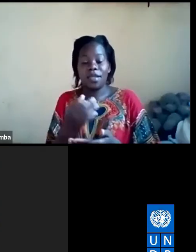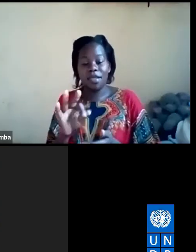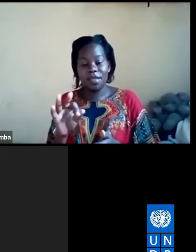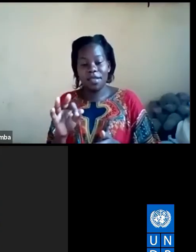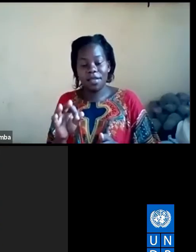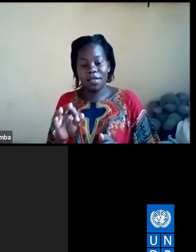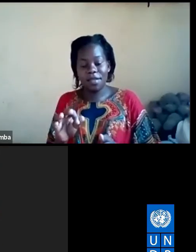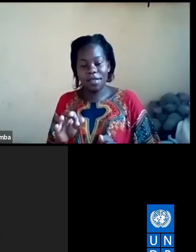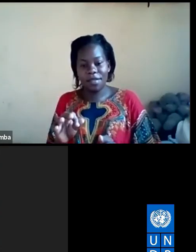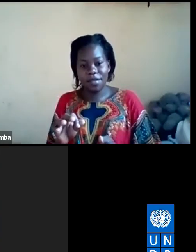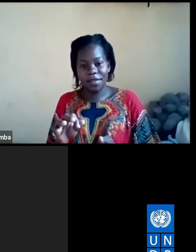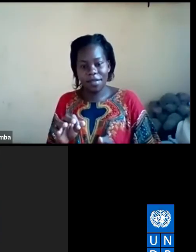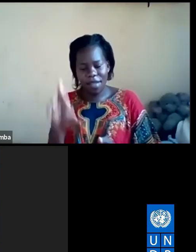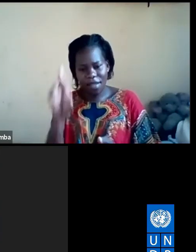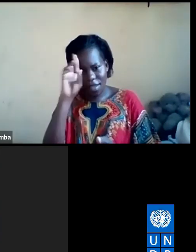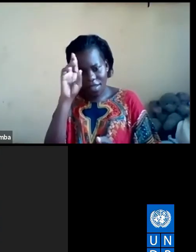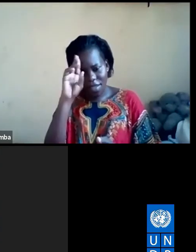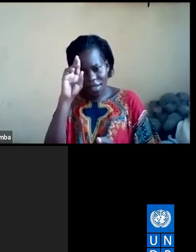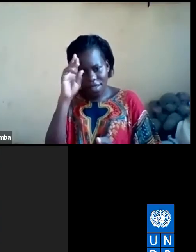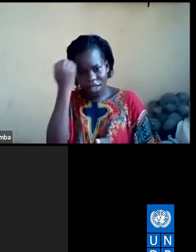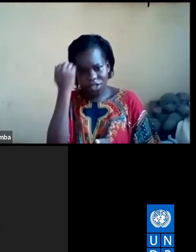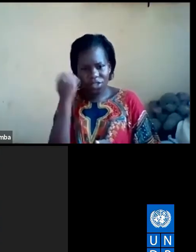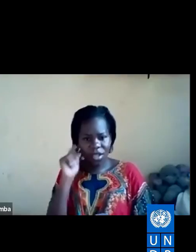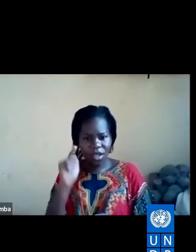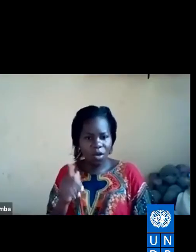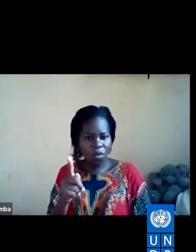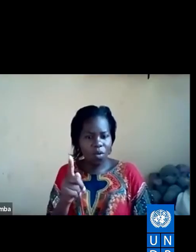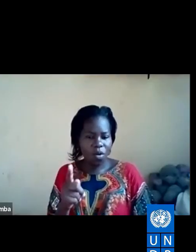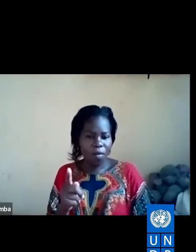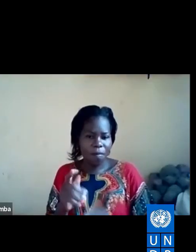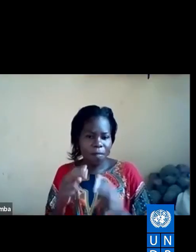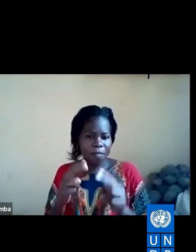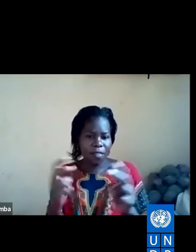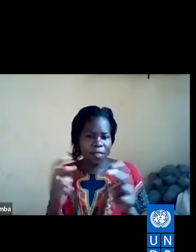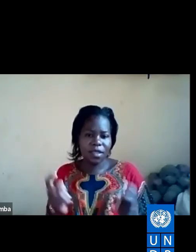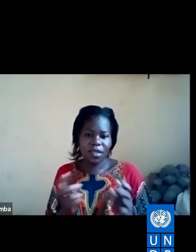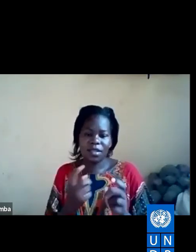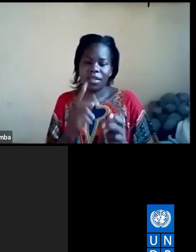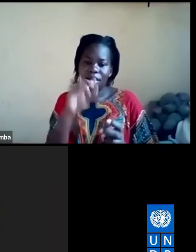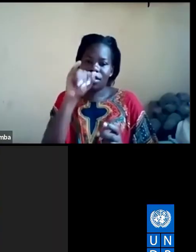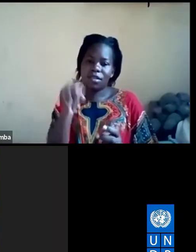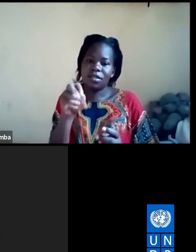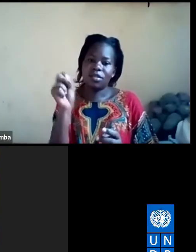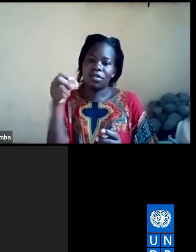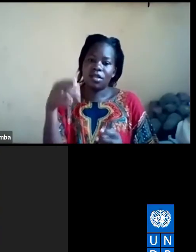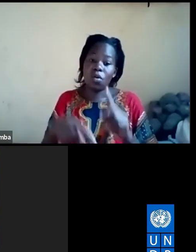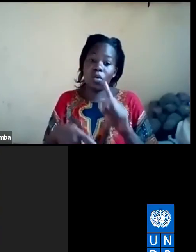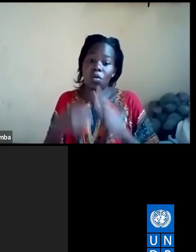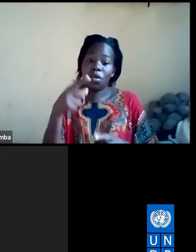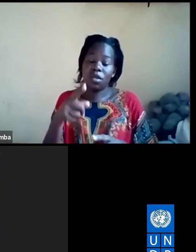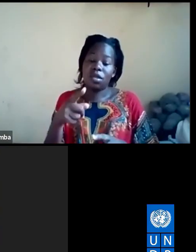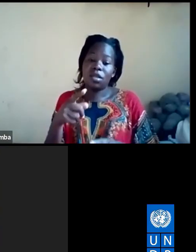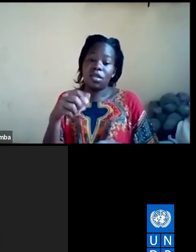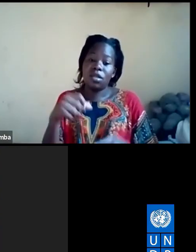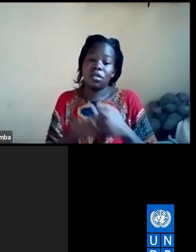a judge on one of the panels where Joshua and the team actually won these grants. So there is a lot of support for young